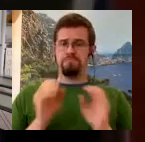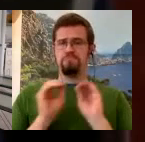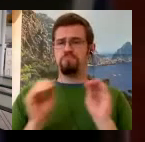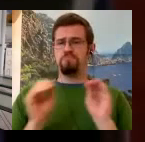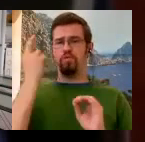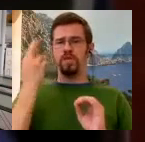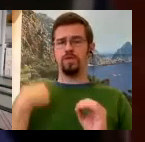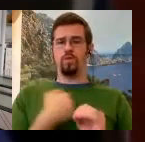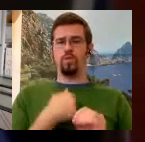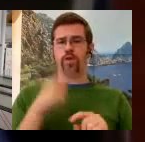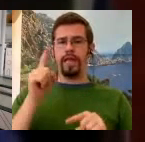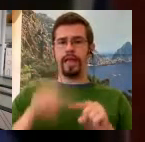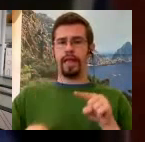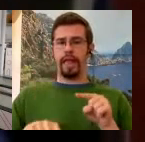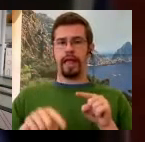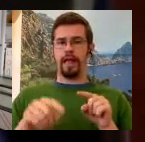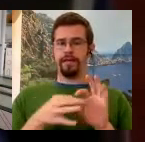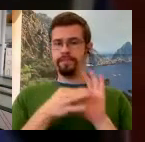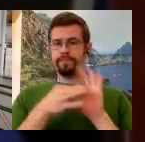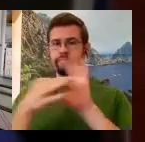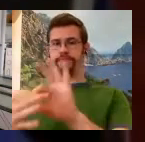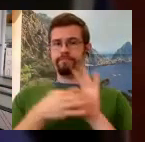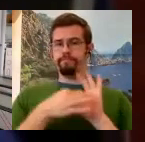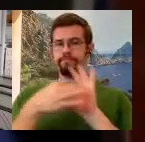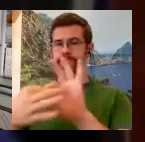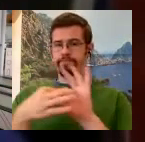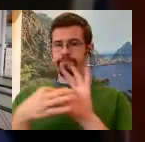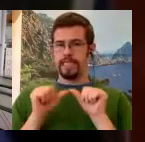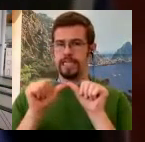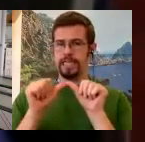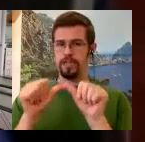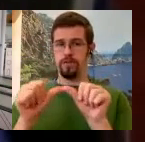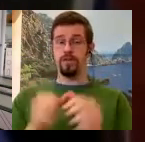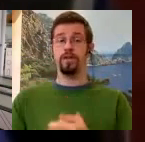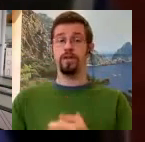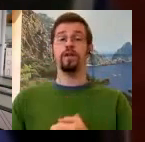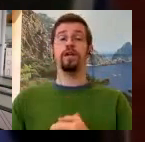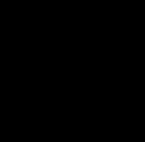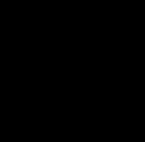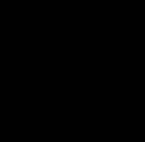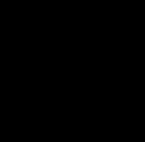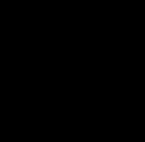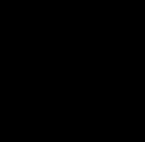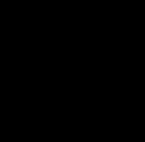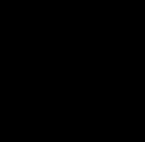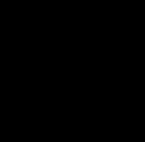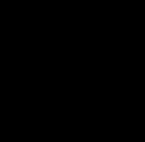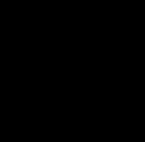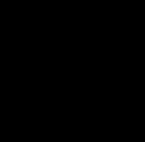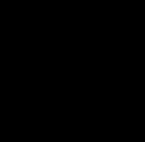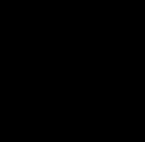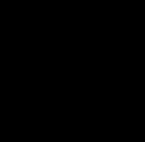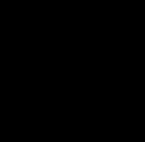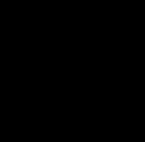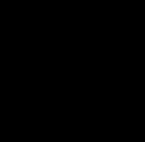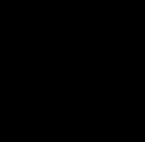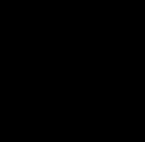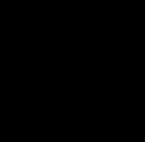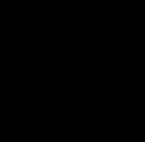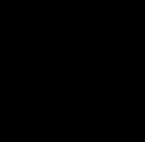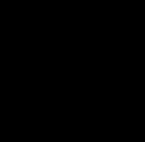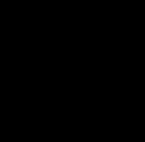two. Jonathan Duncan later today, I guess he's also going to talk about an alternate ISWA 2010